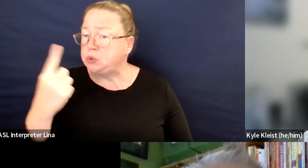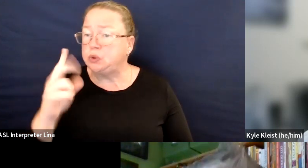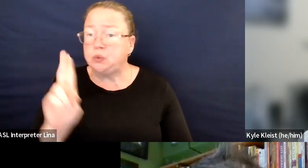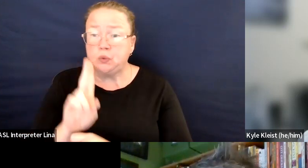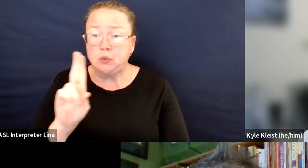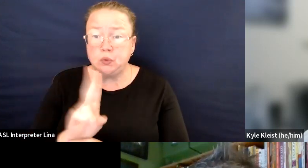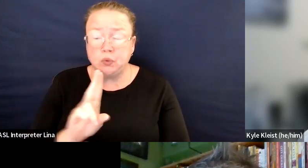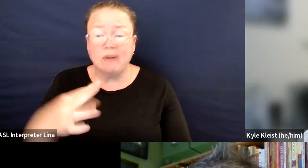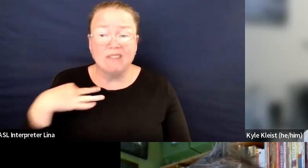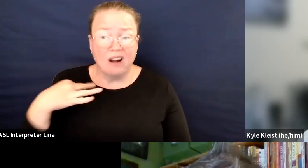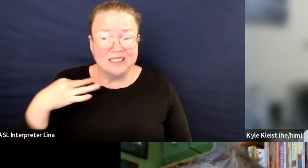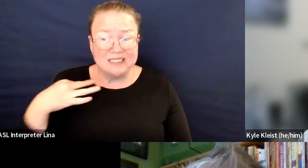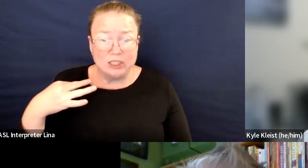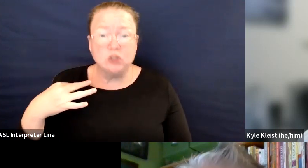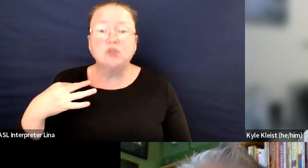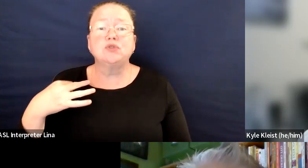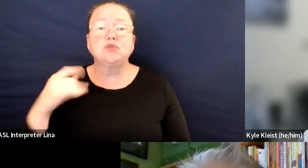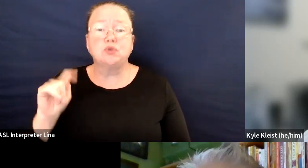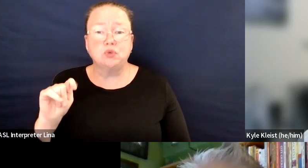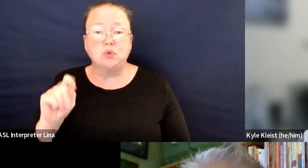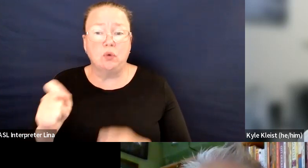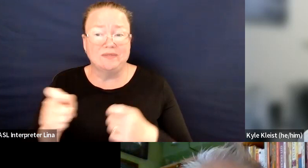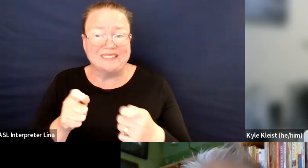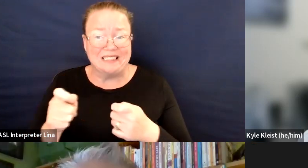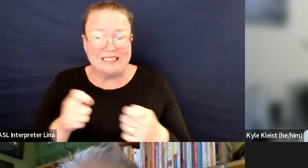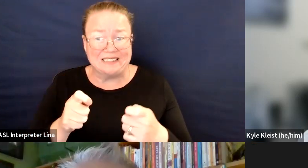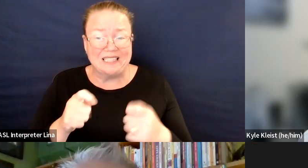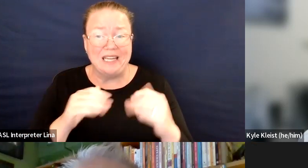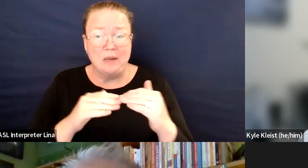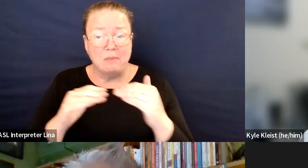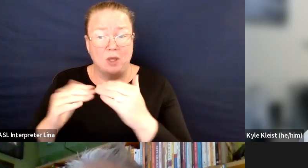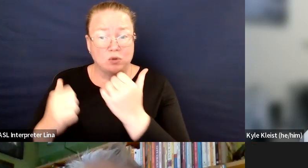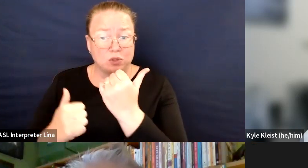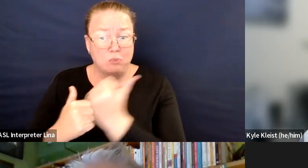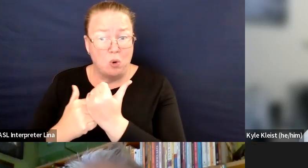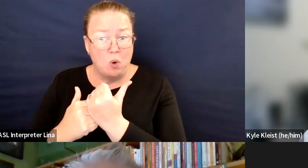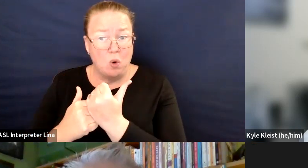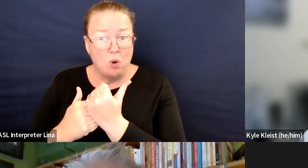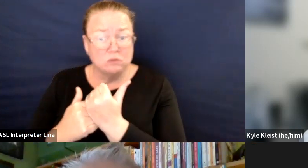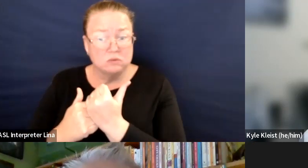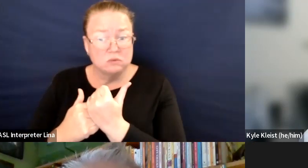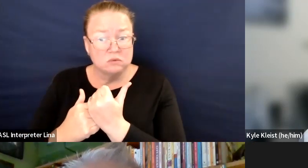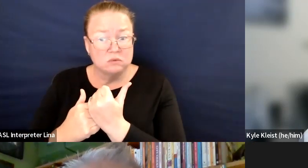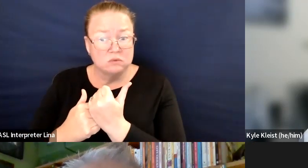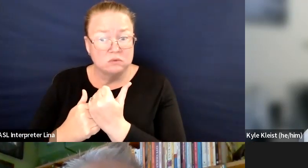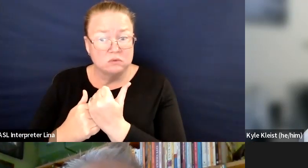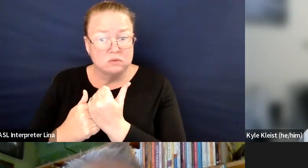use volunteers to facilitate peer support for one-for-ones?